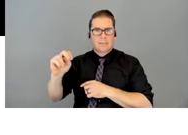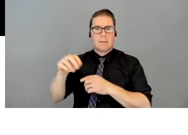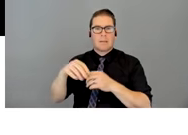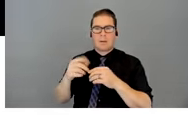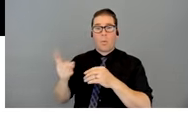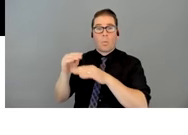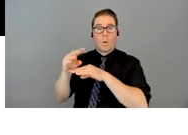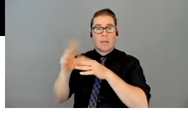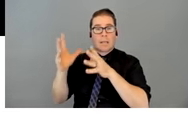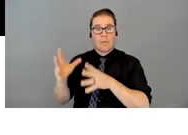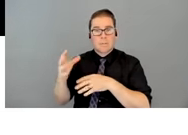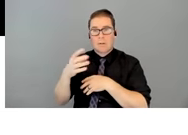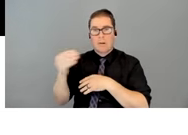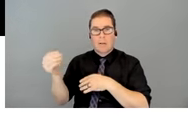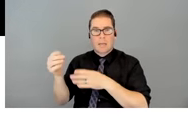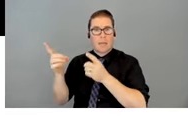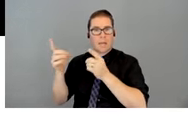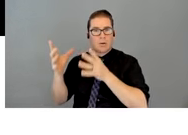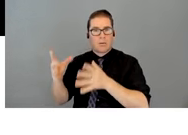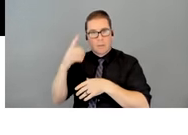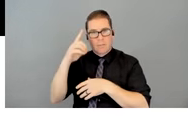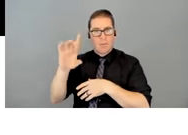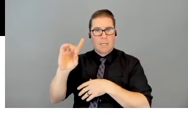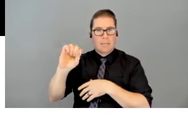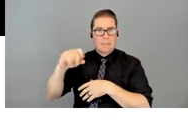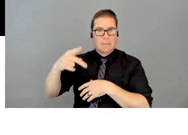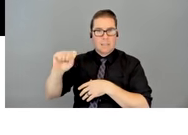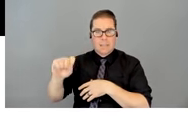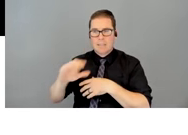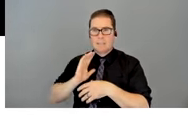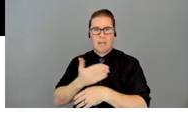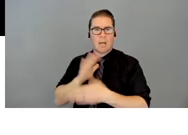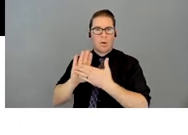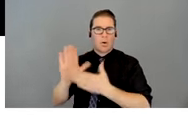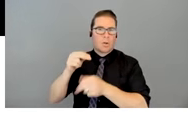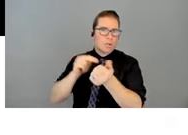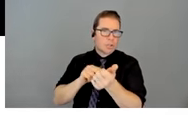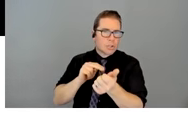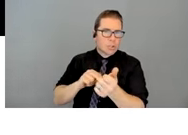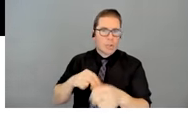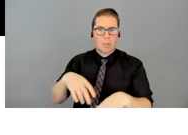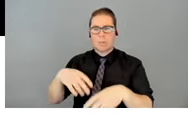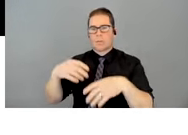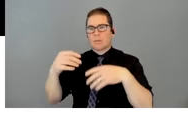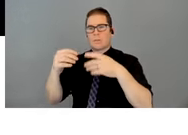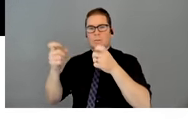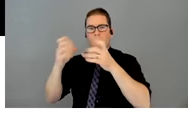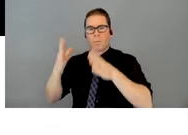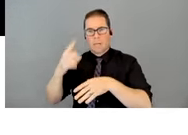DSPS, our college nurse, coordinator of psych services, and